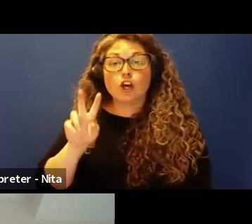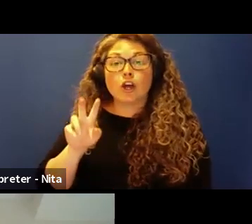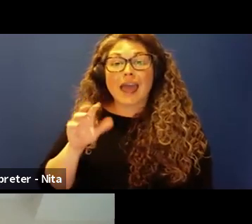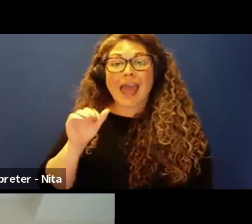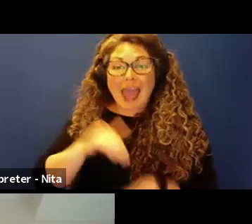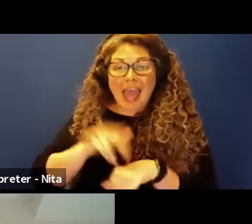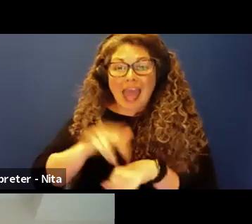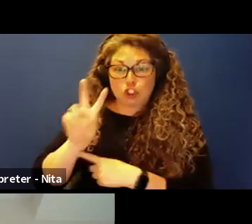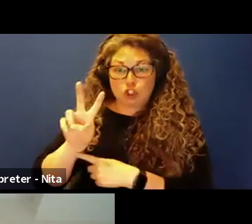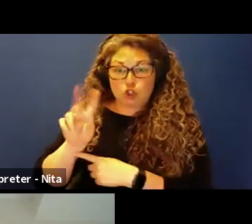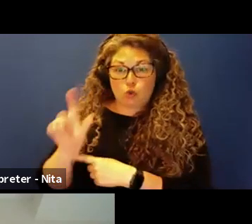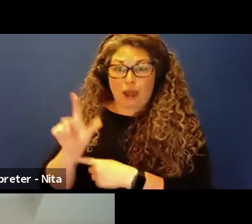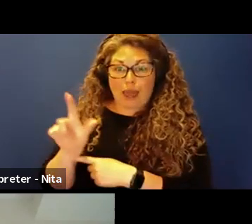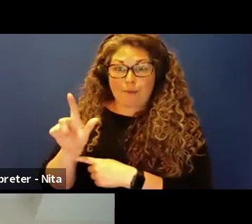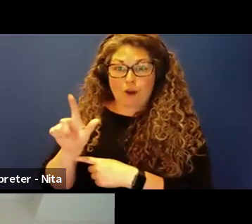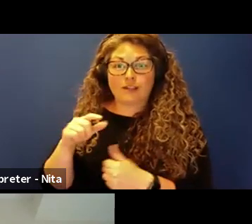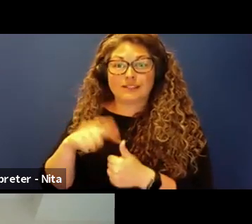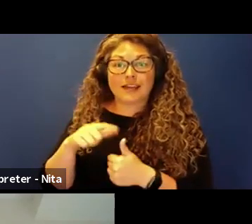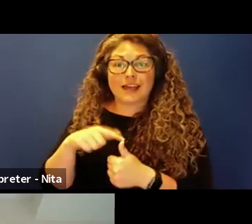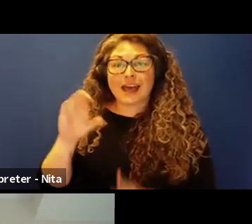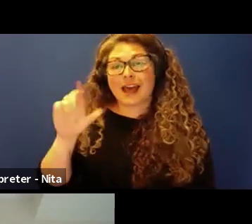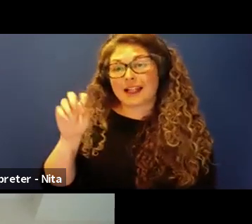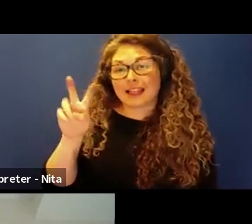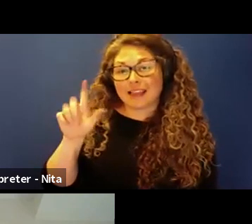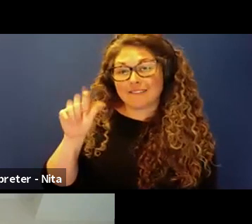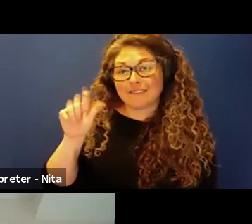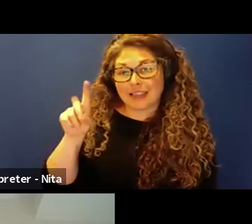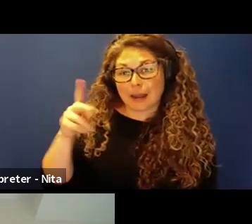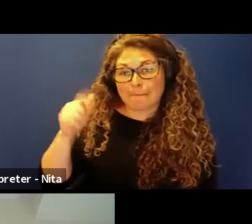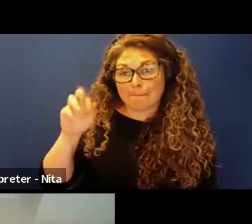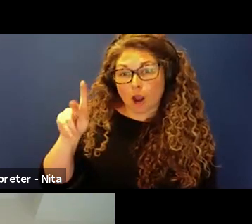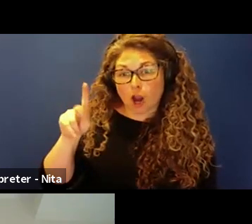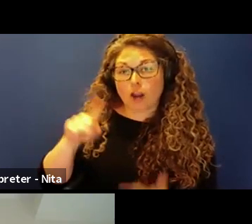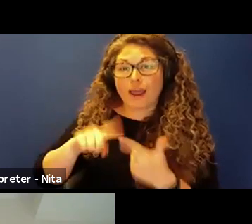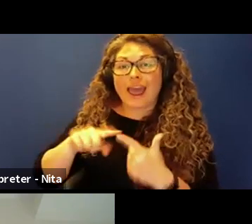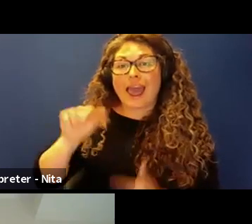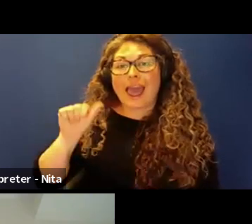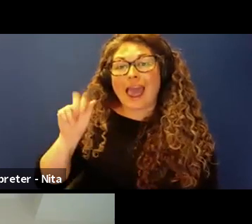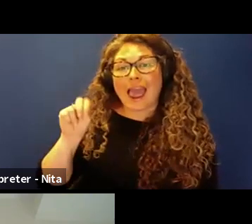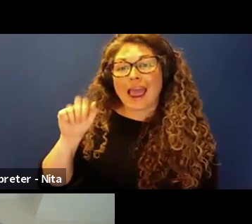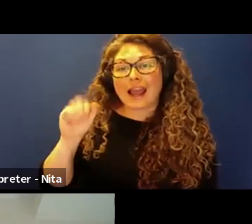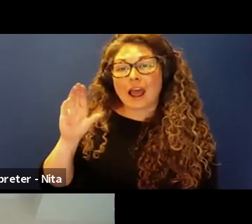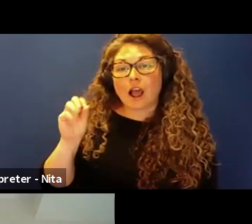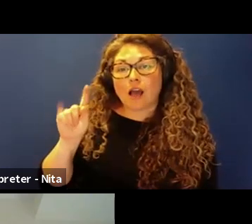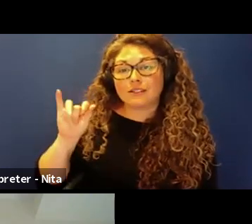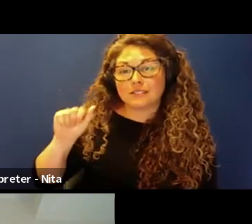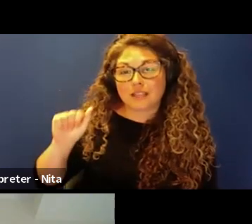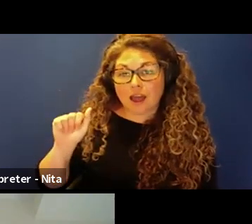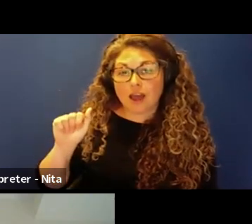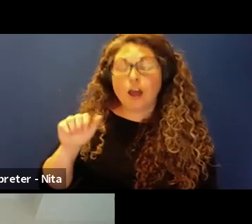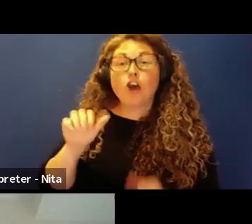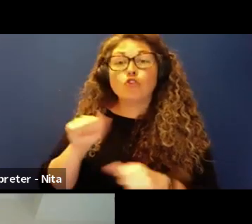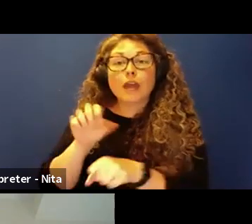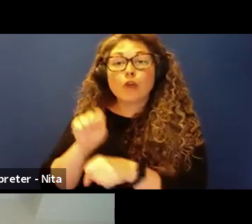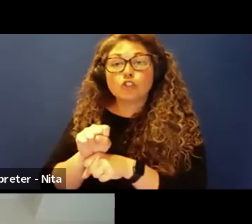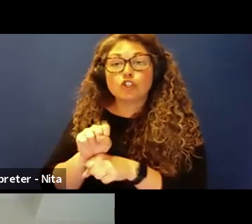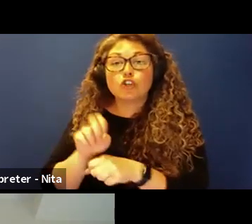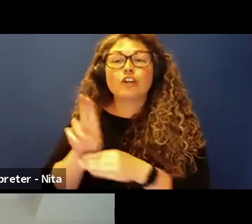locations: Cleveland Park Library and Anacostia Library. You can also reserve books using the chat function on